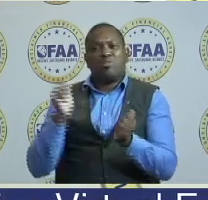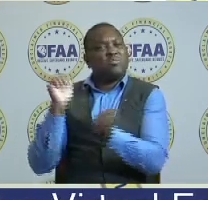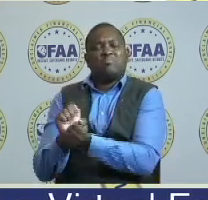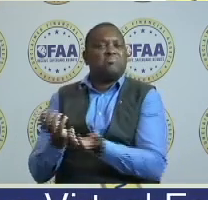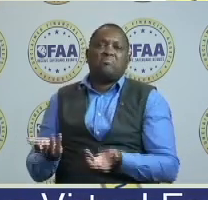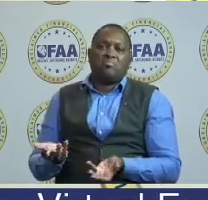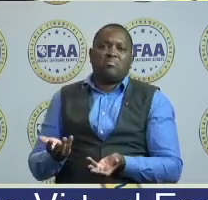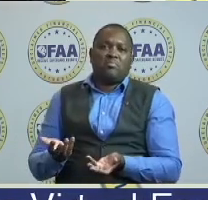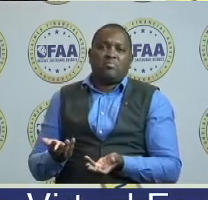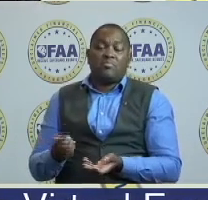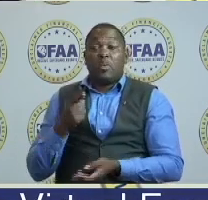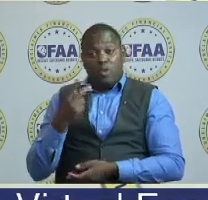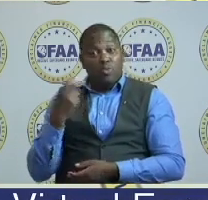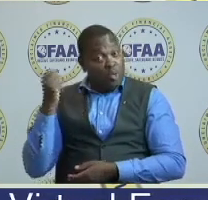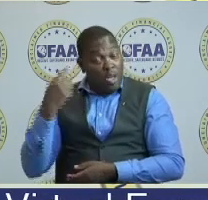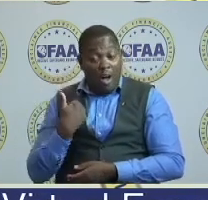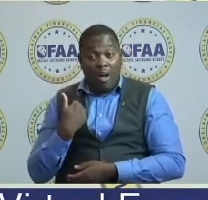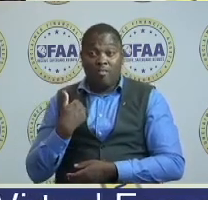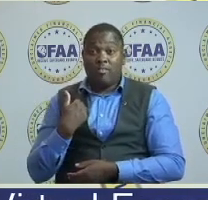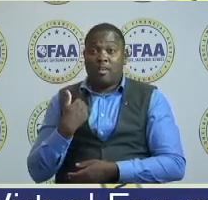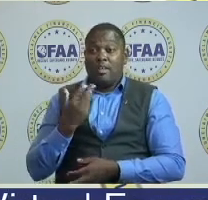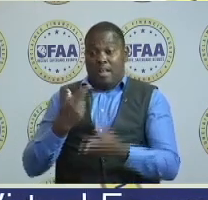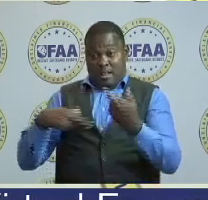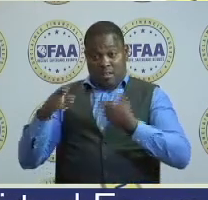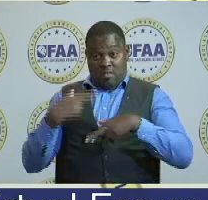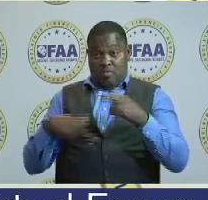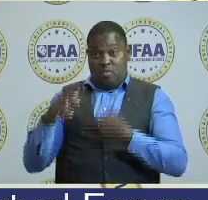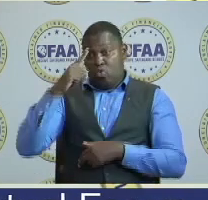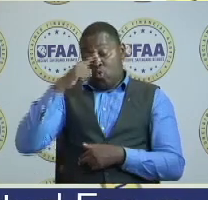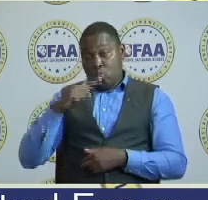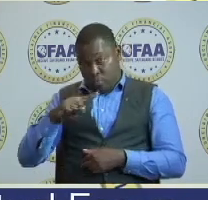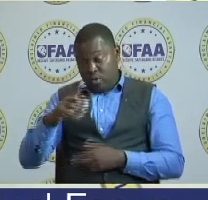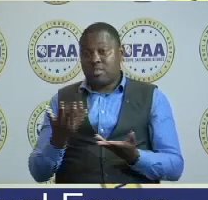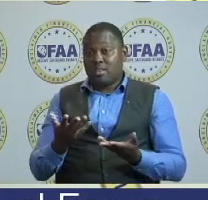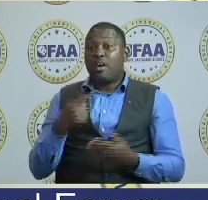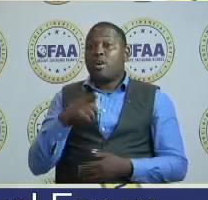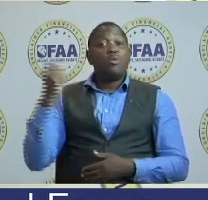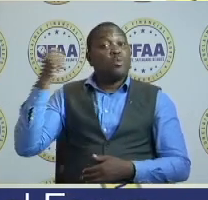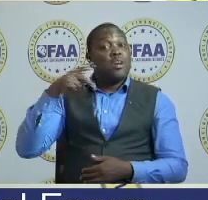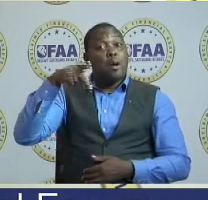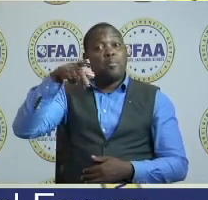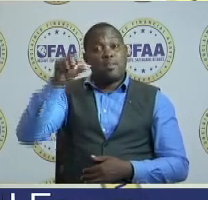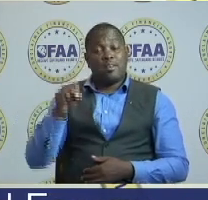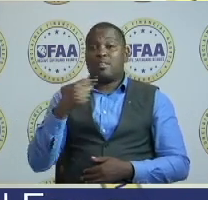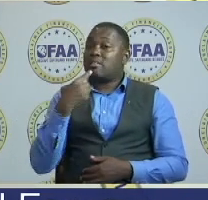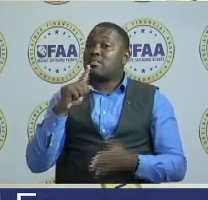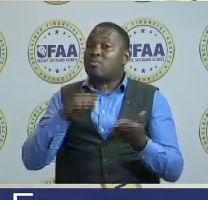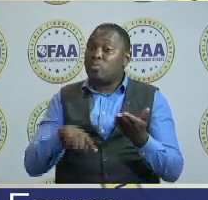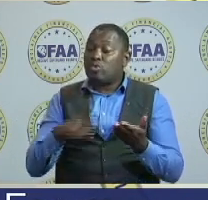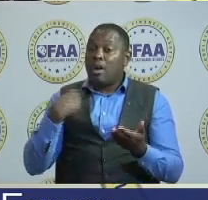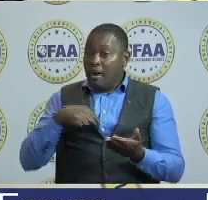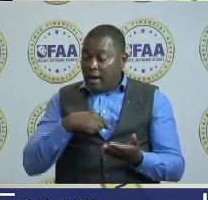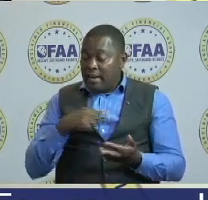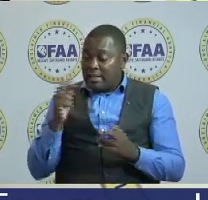a process of reviewing the policy. You have heard from the principal secretary that we are looking at